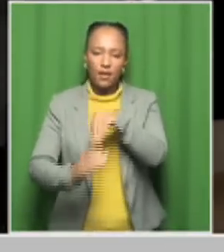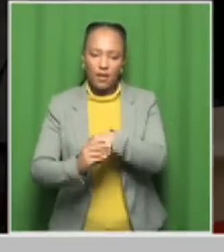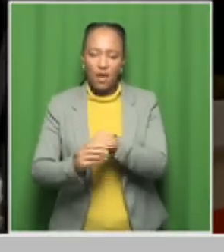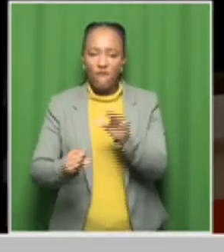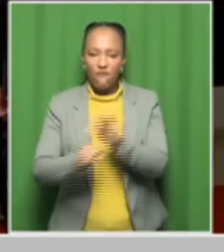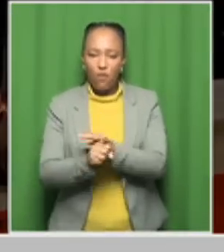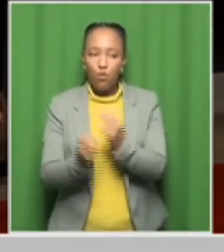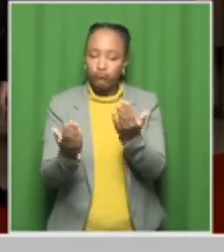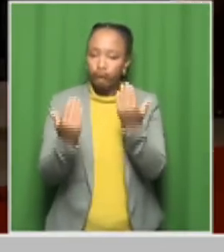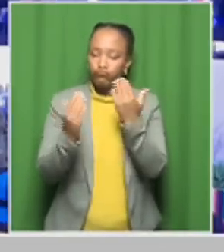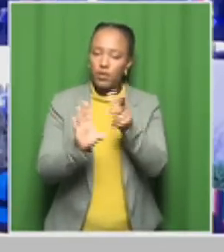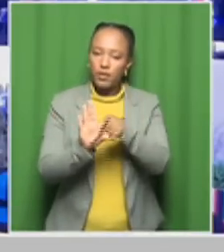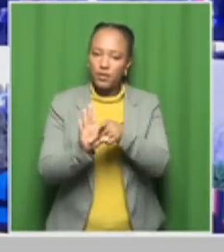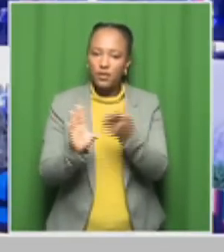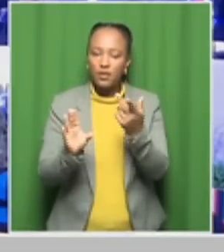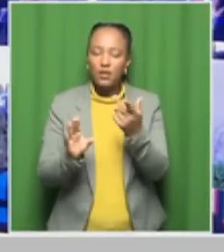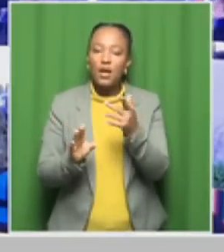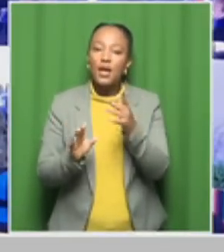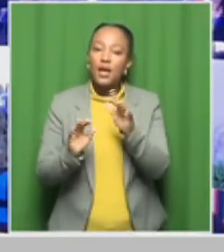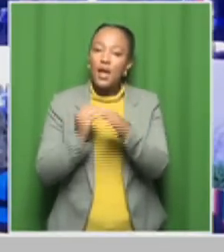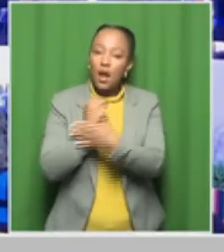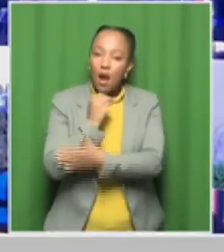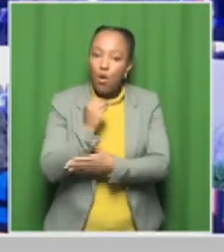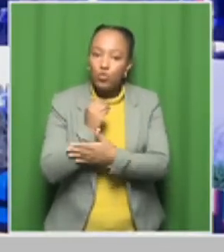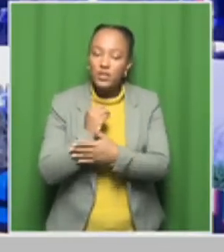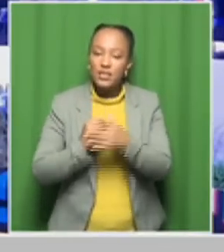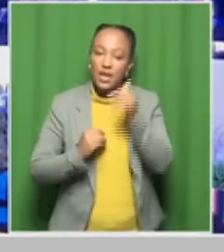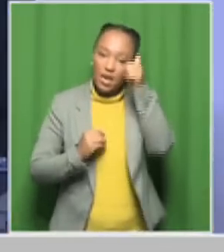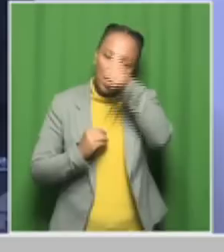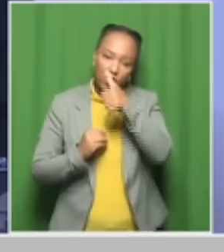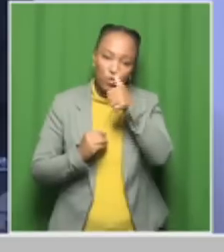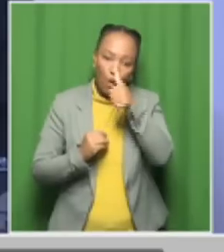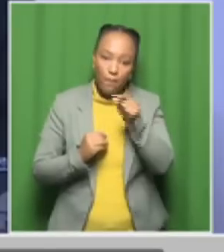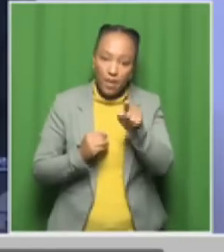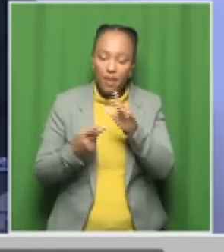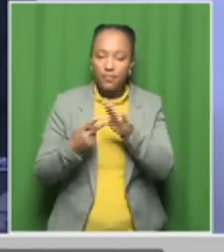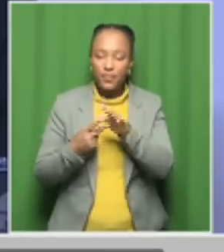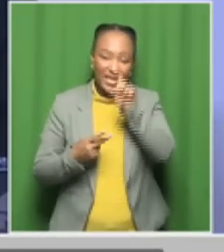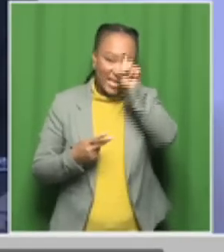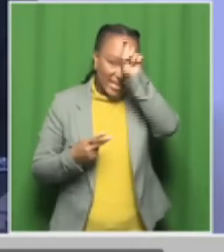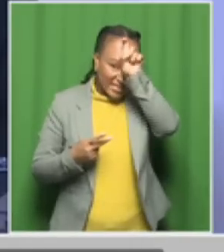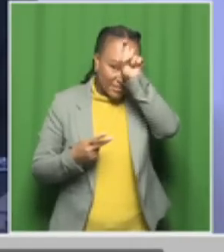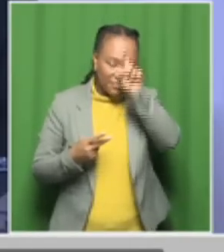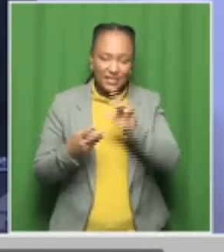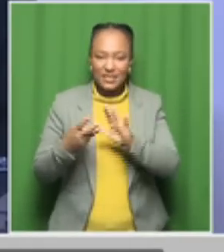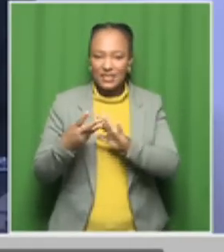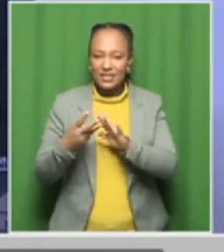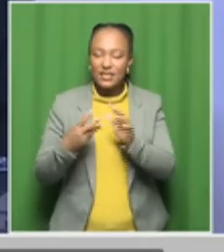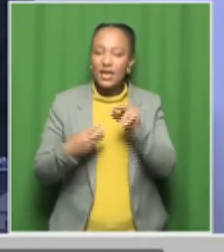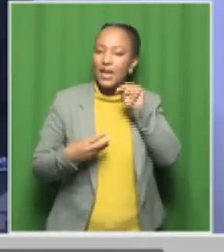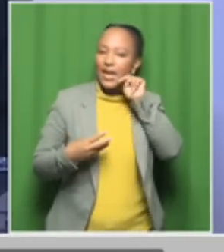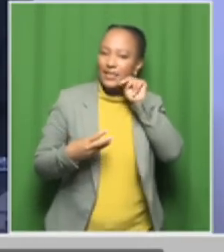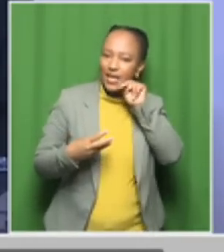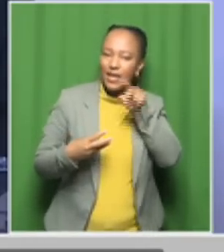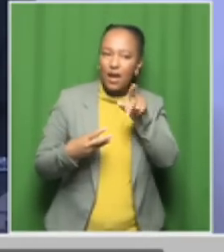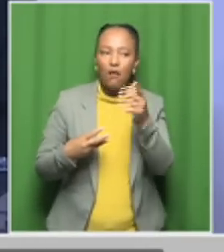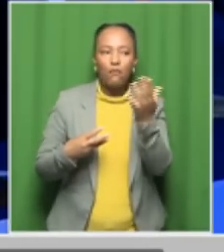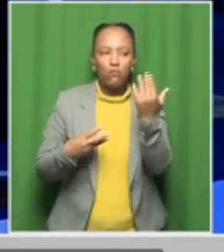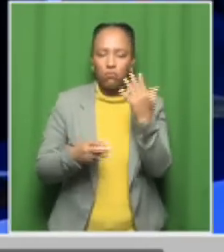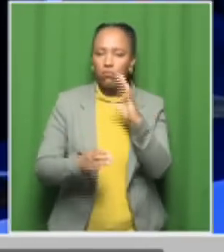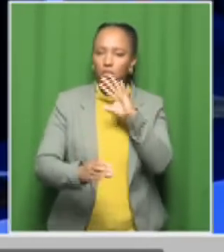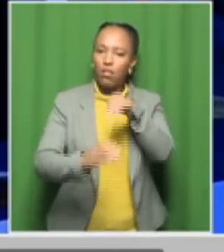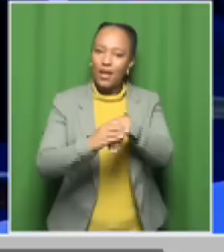presidency, countries such as Ethiopia, Egypt, Nigeria. And that, again, is aimed at amplifying the voice